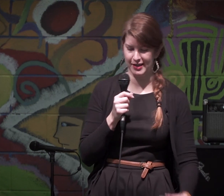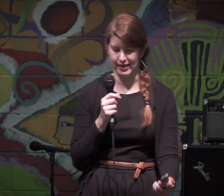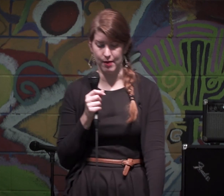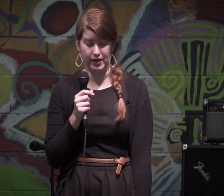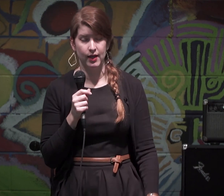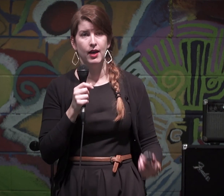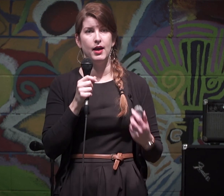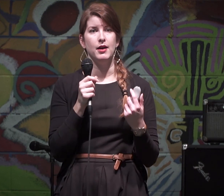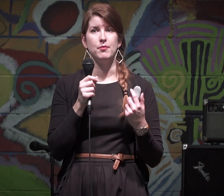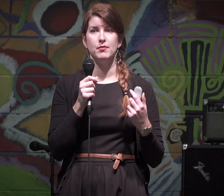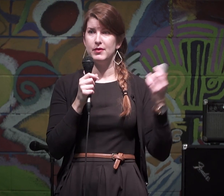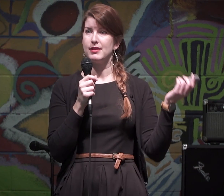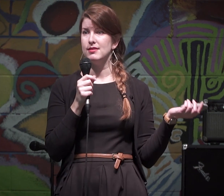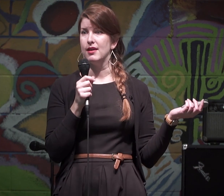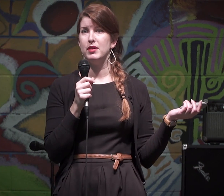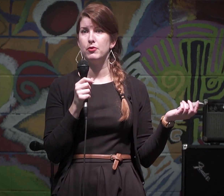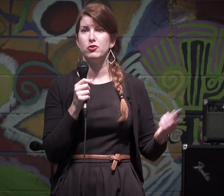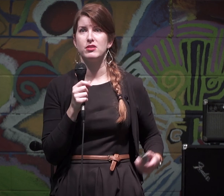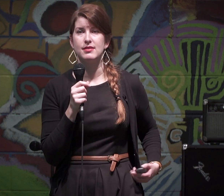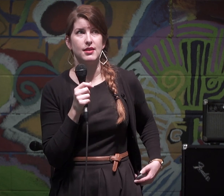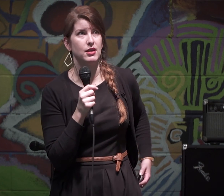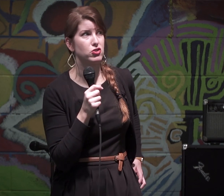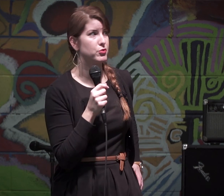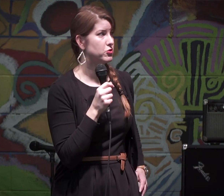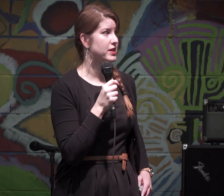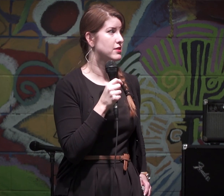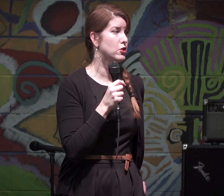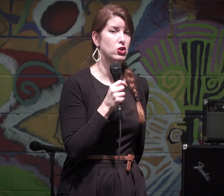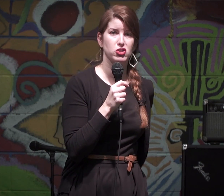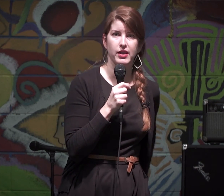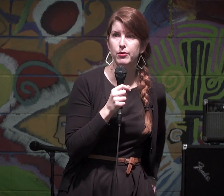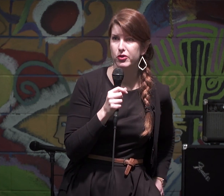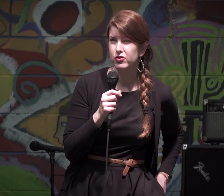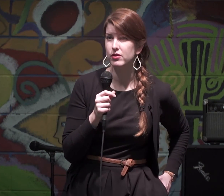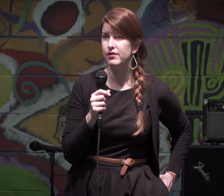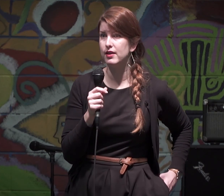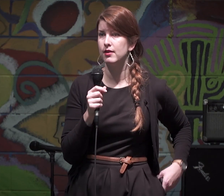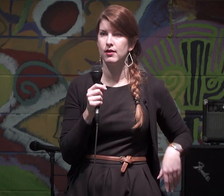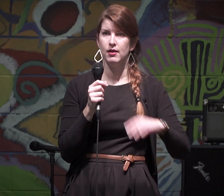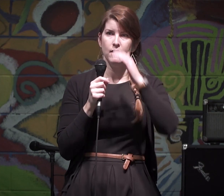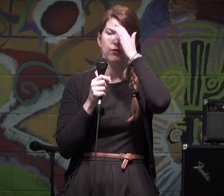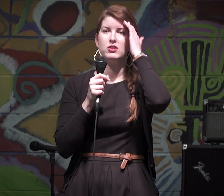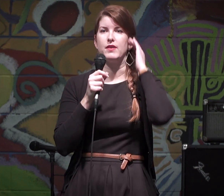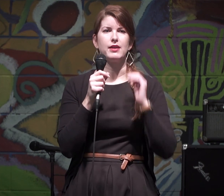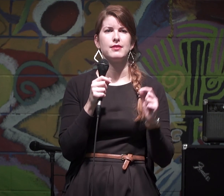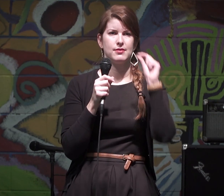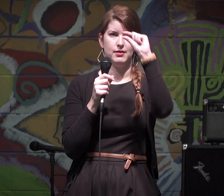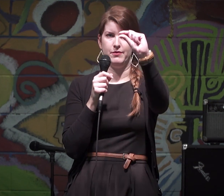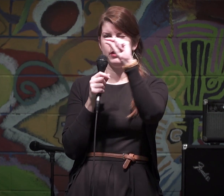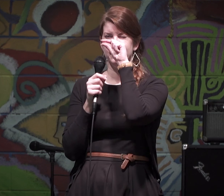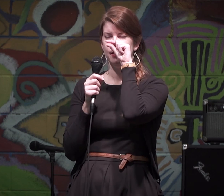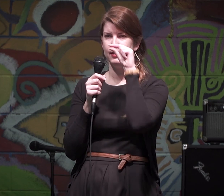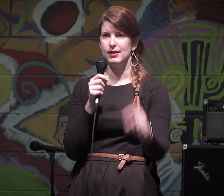just the things that happen. Like I said, people usually see interpreters because of a large-scale musical event, which is funny because